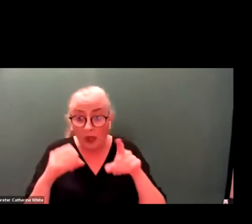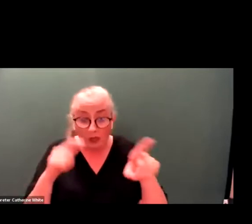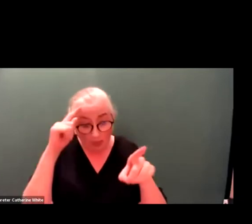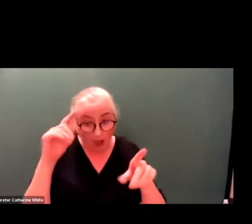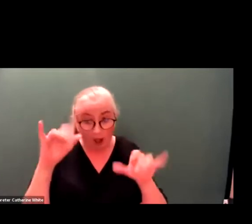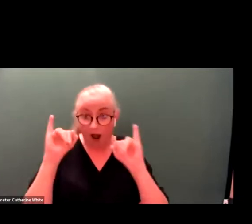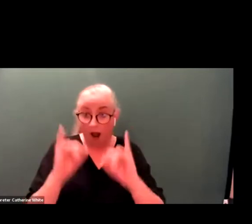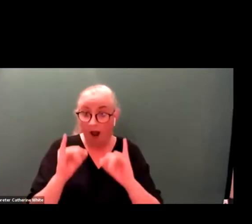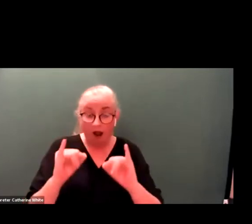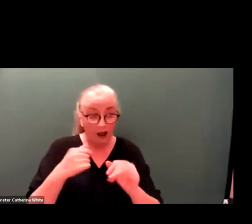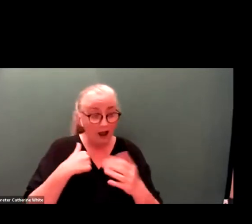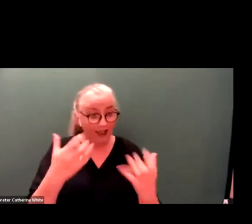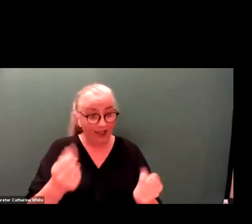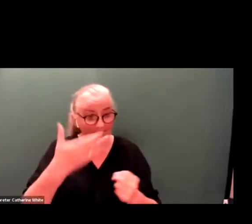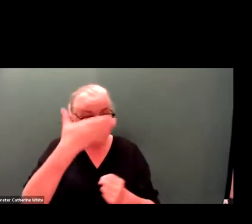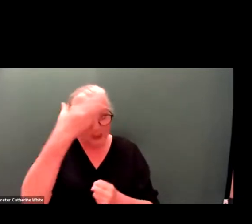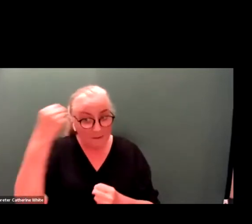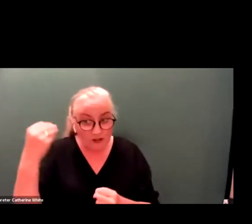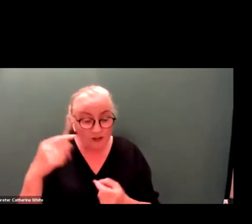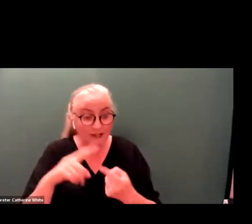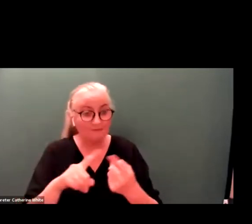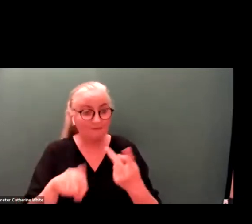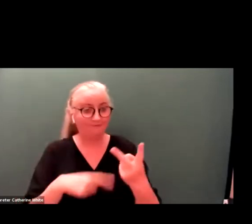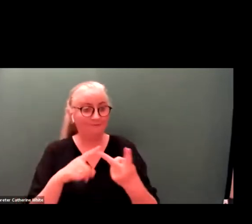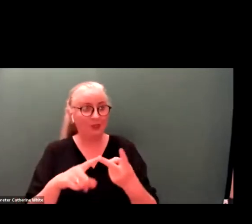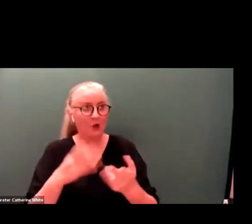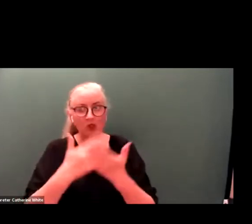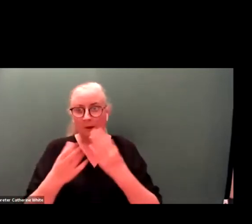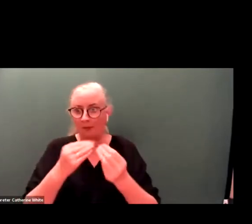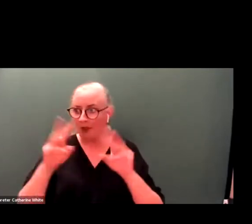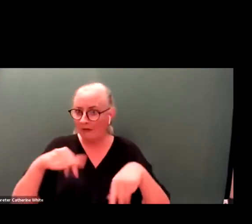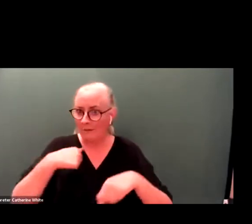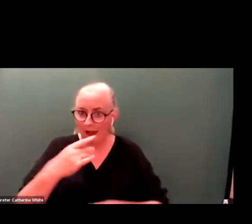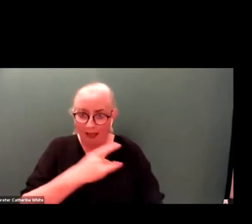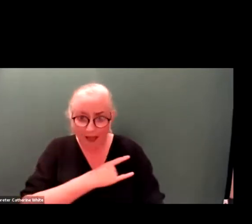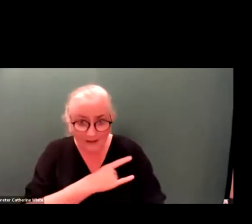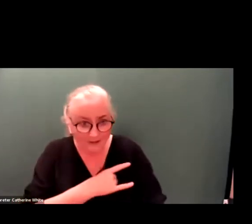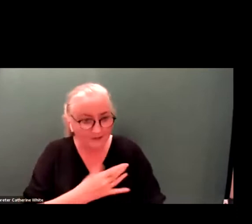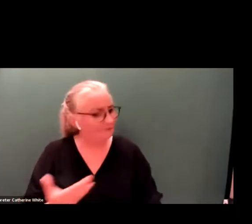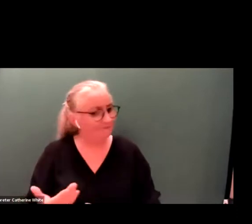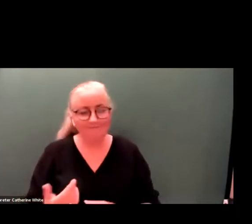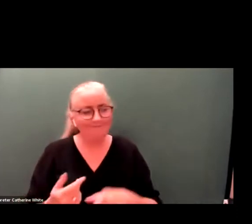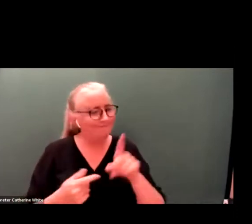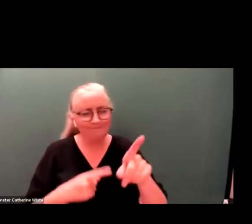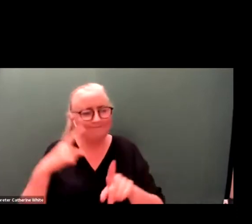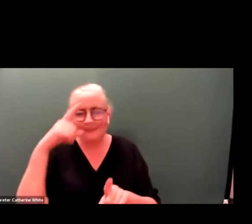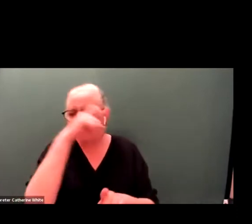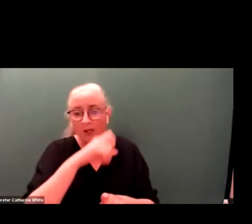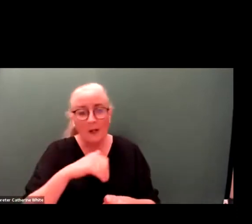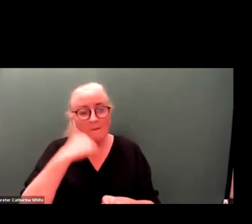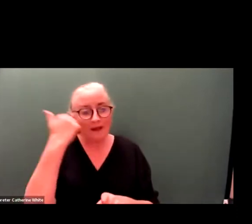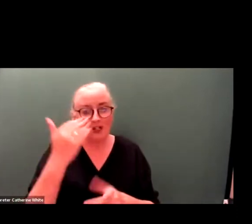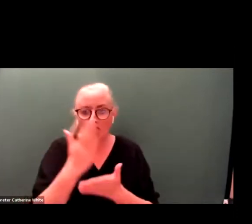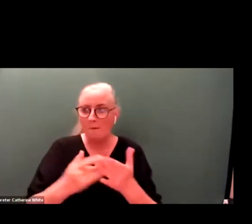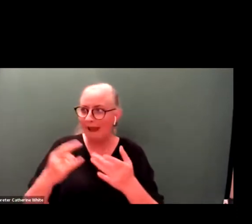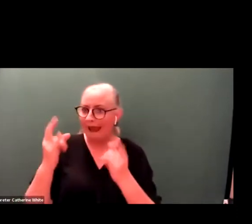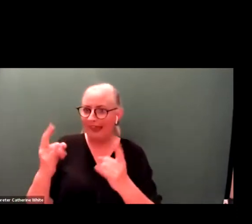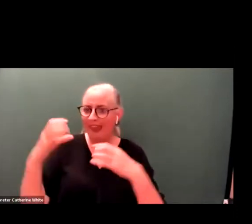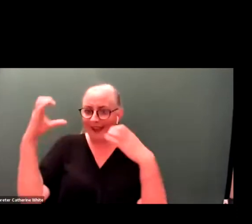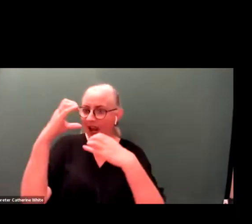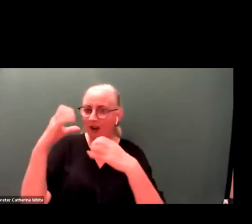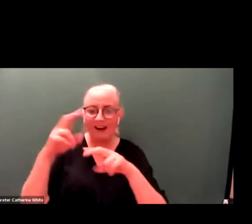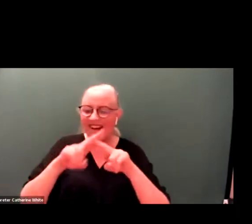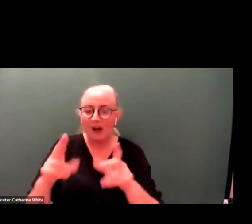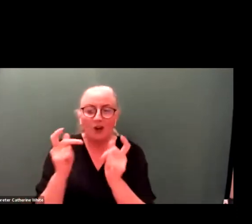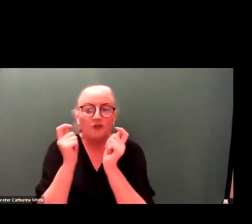dementia, or they have something wrong with their heart, or that kind of thing. It's also difficult because some healthcare providers are not trained to recognise